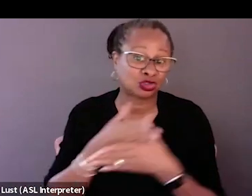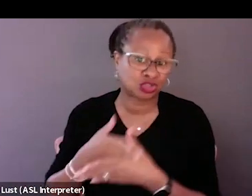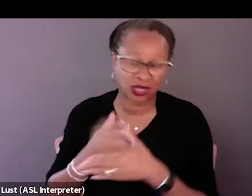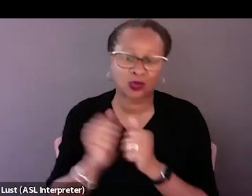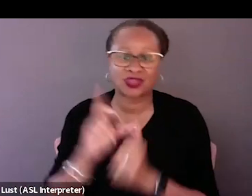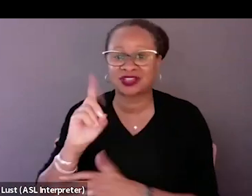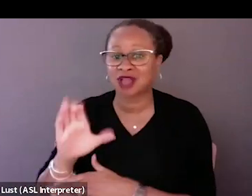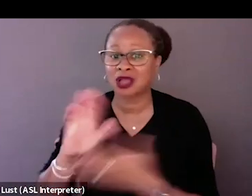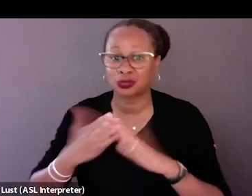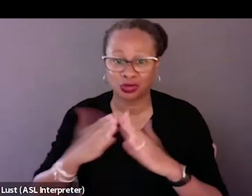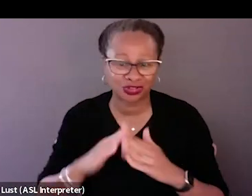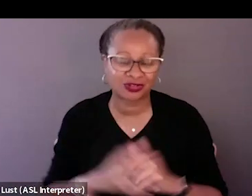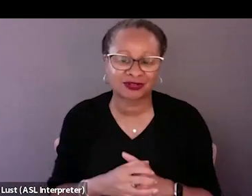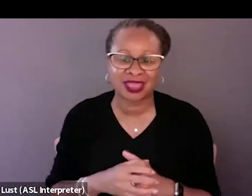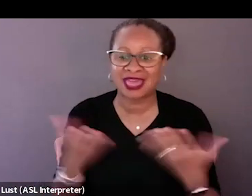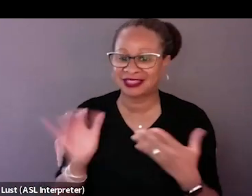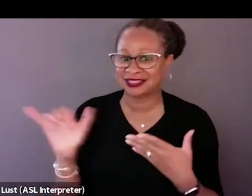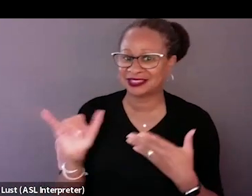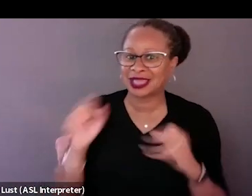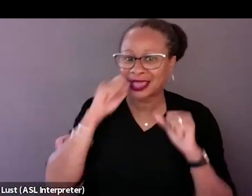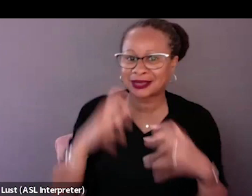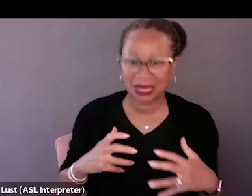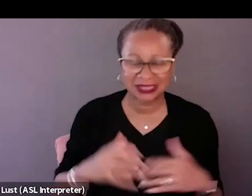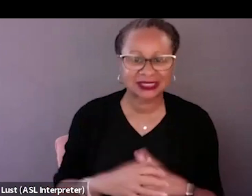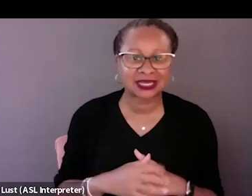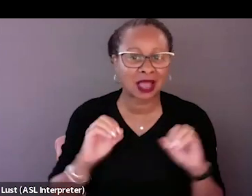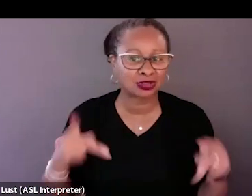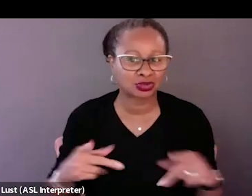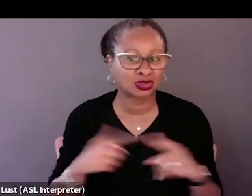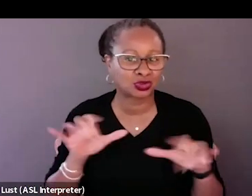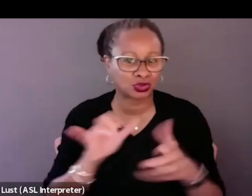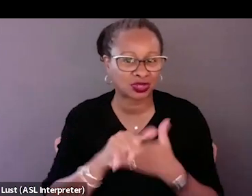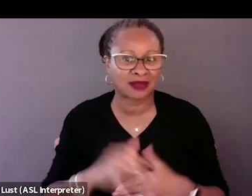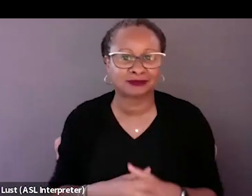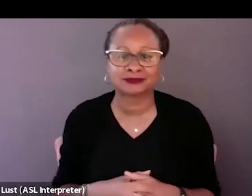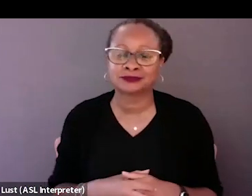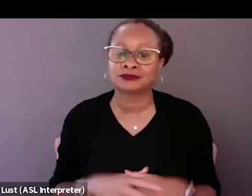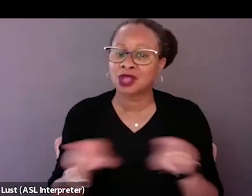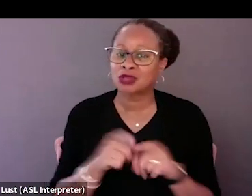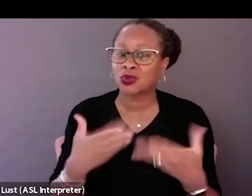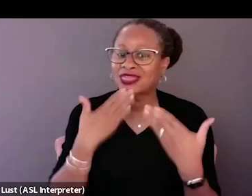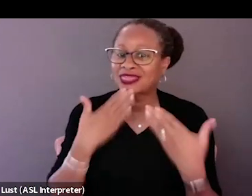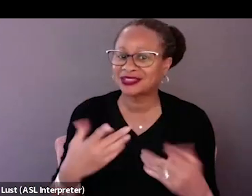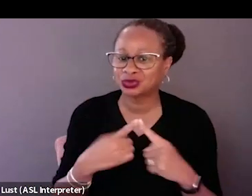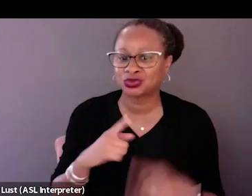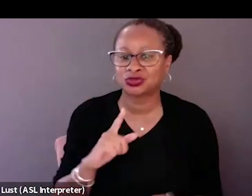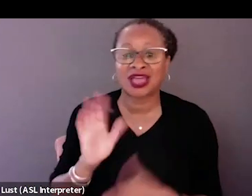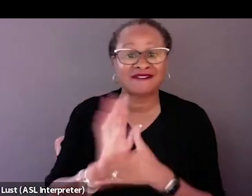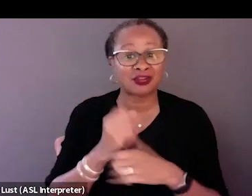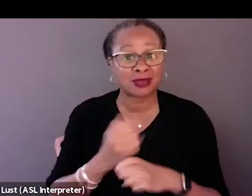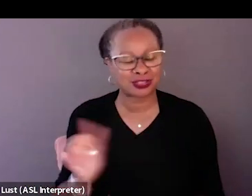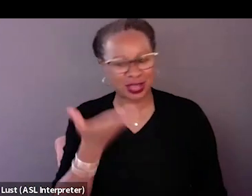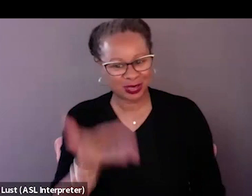documentary community. And this is like such an amazing opportunity to do that. I also want to say thank you to filmmakers like